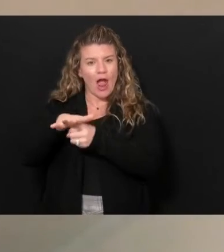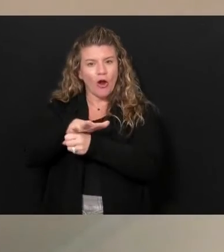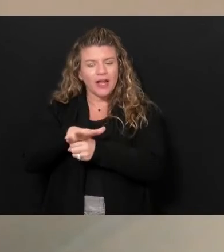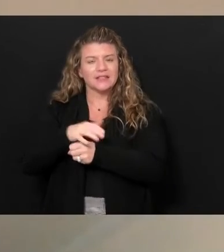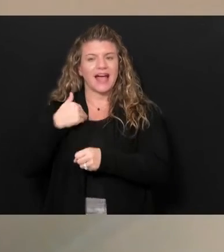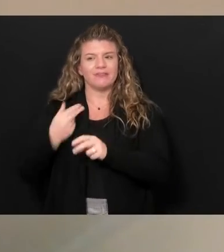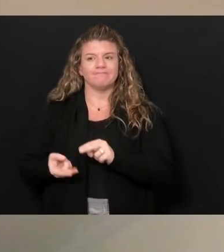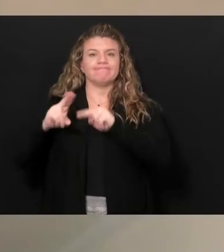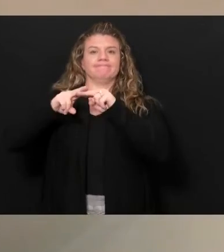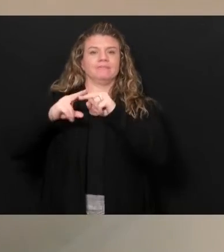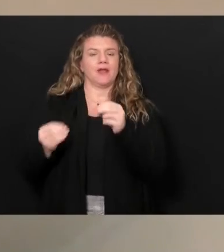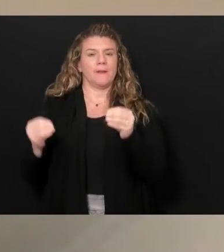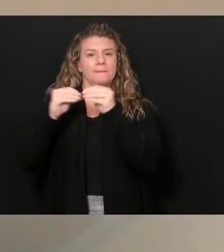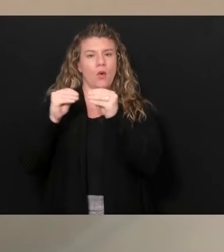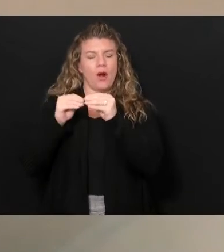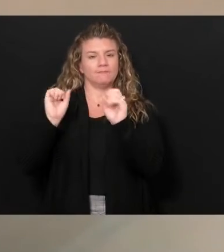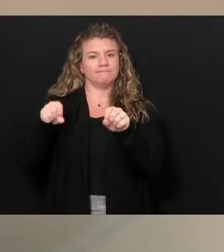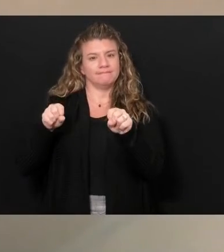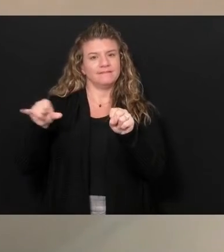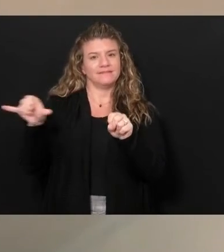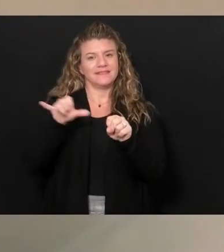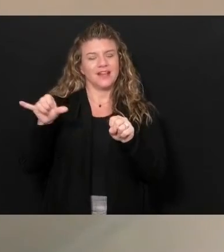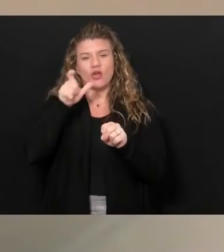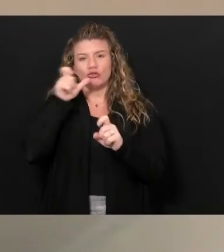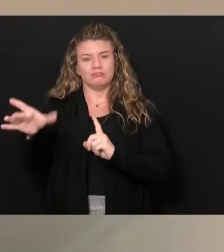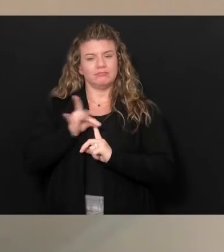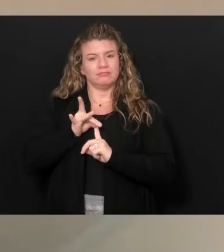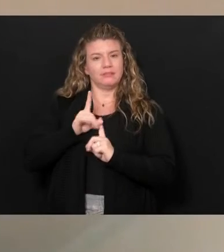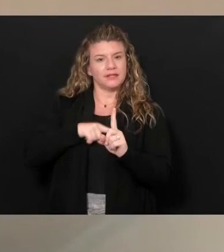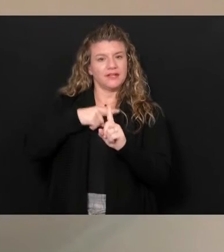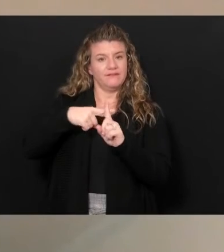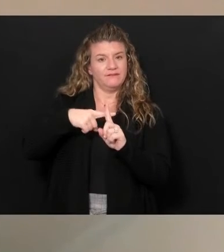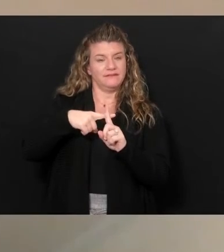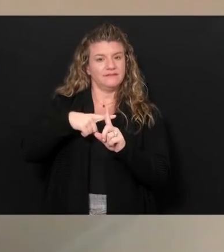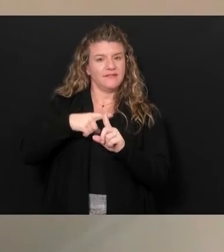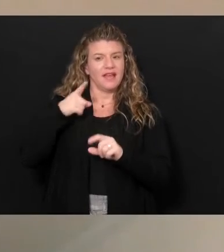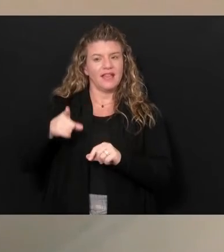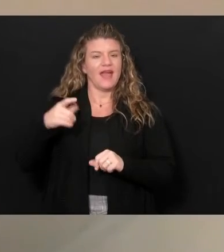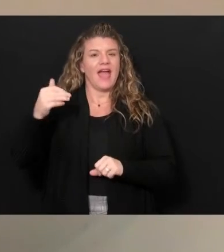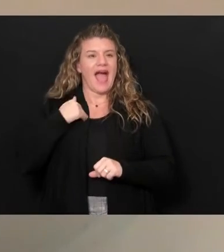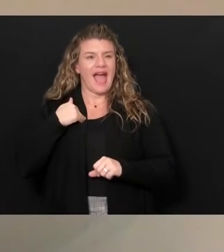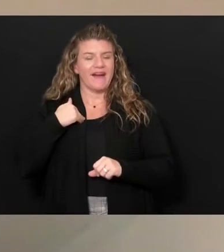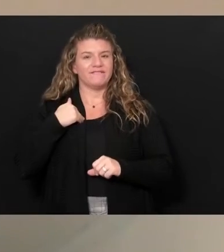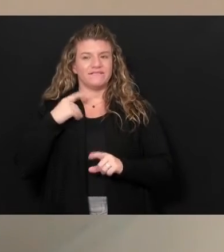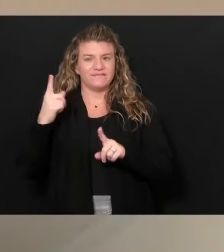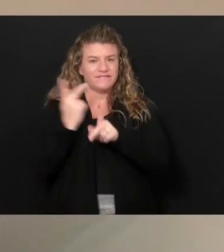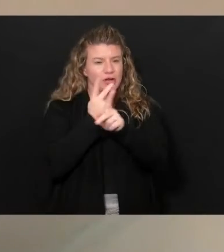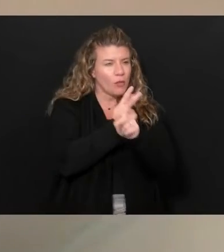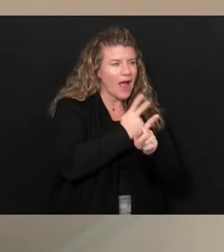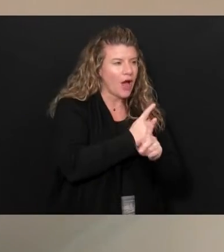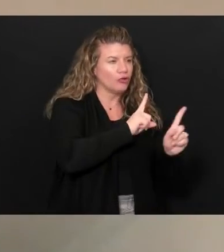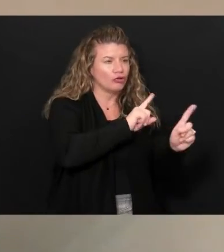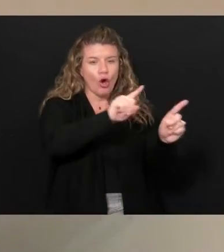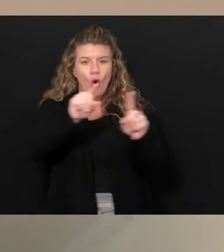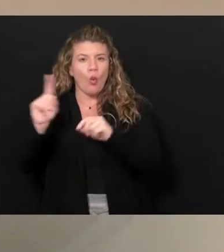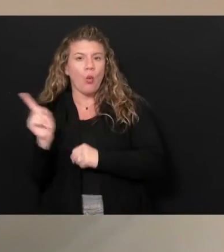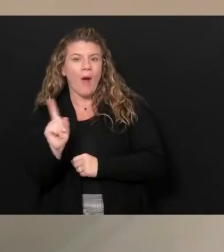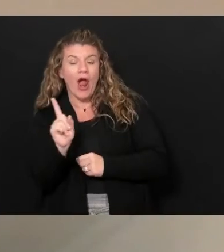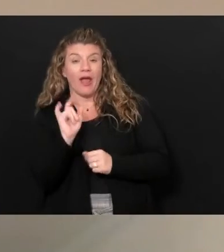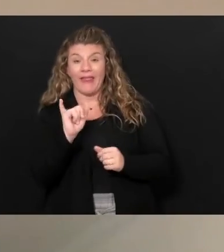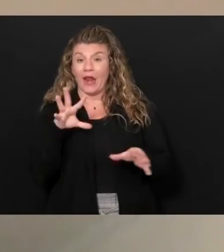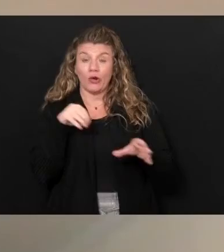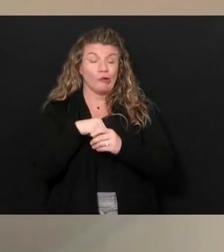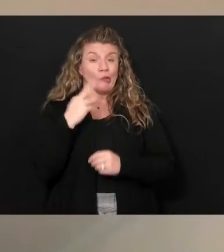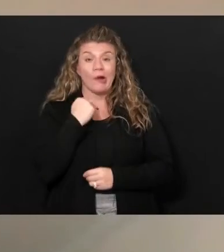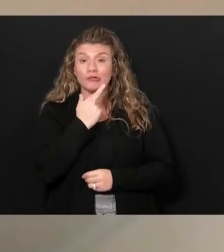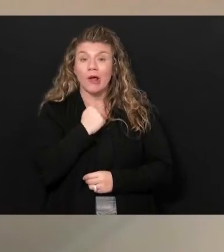higher likelihood of people who've tested positive having gone to, which includes restaurants and